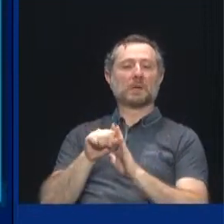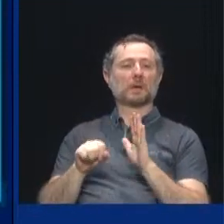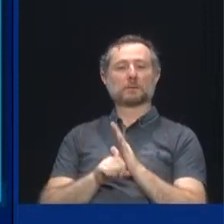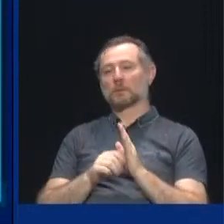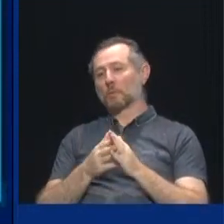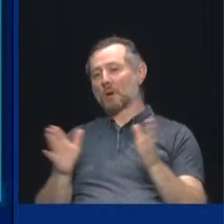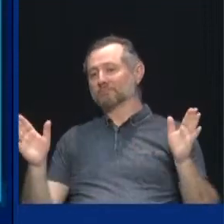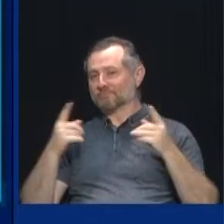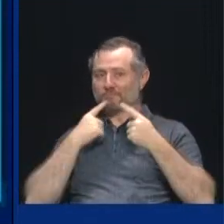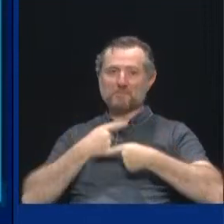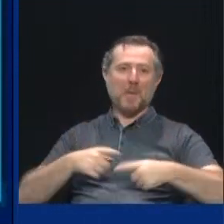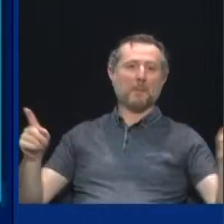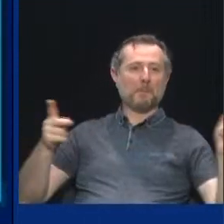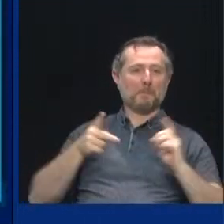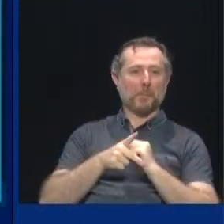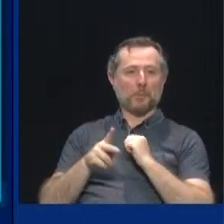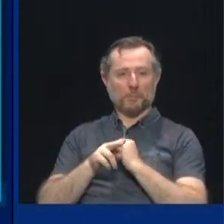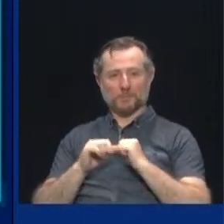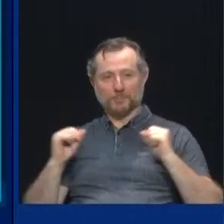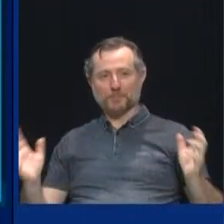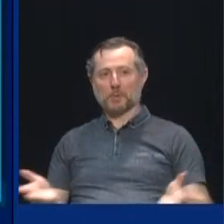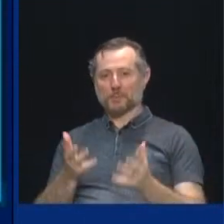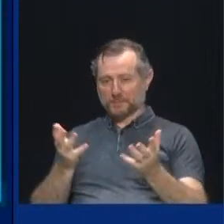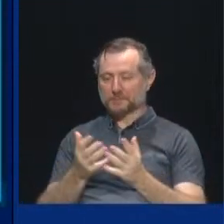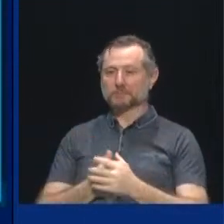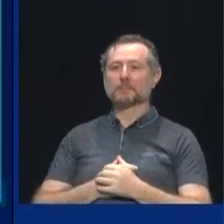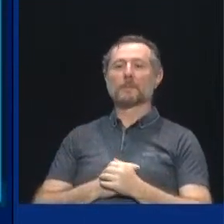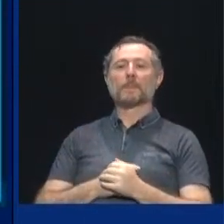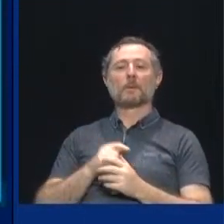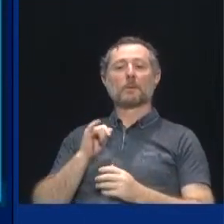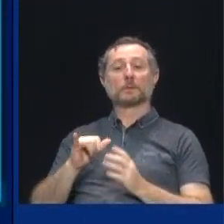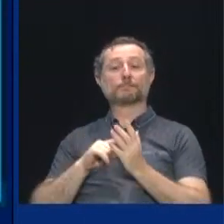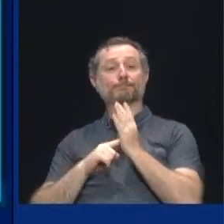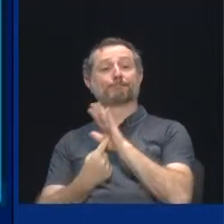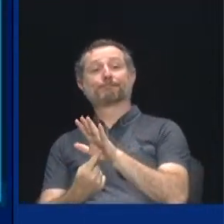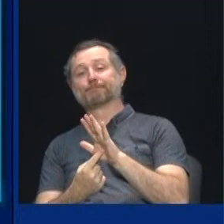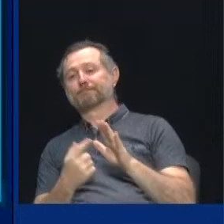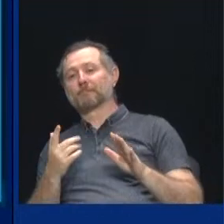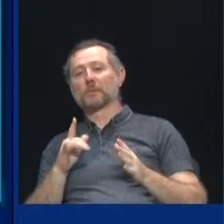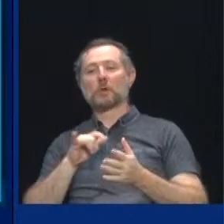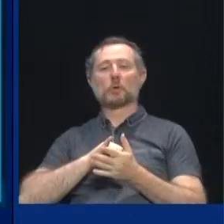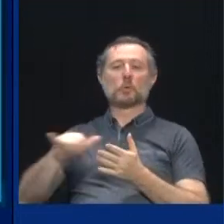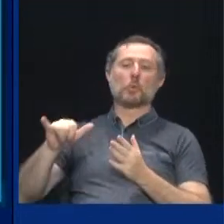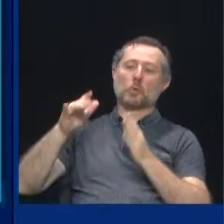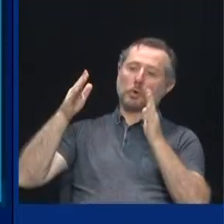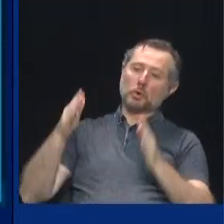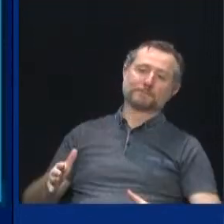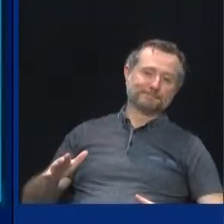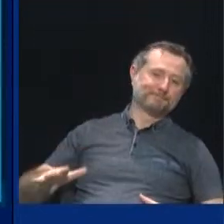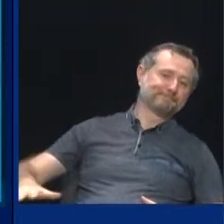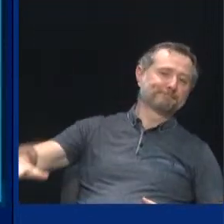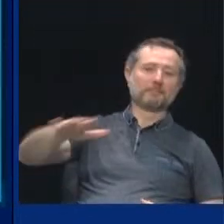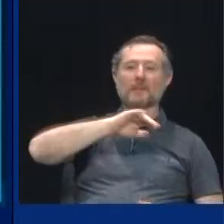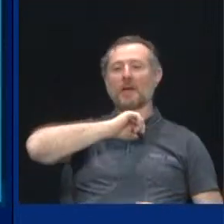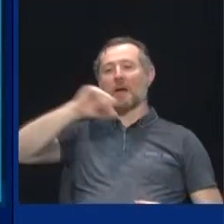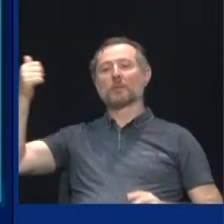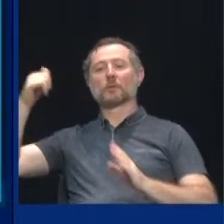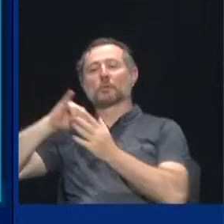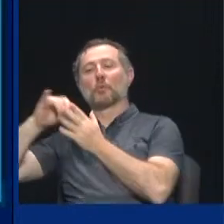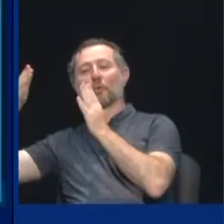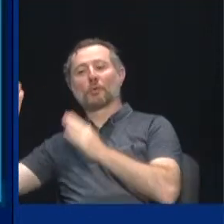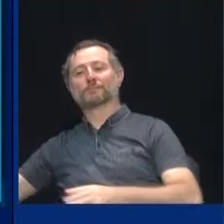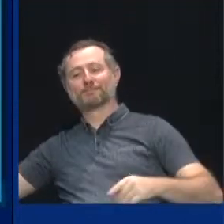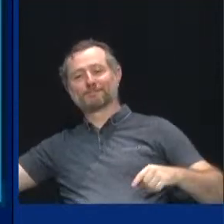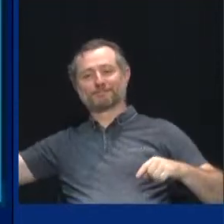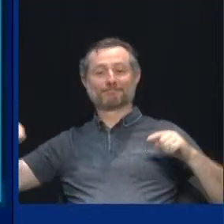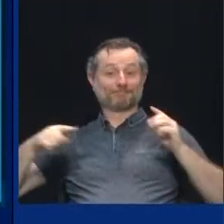that shows New Yorkers, other New Yorkers, and